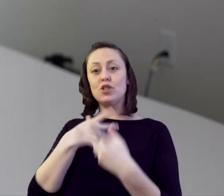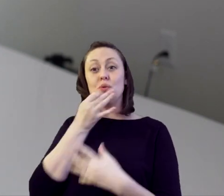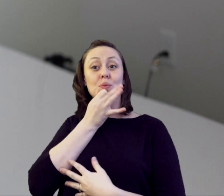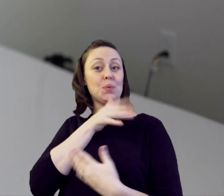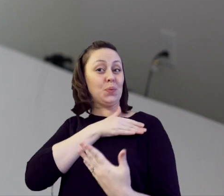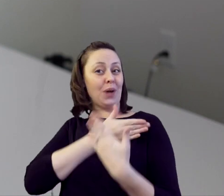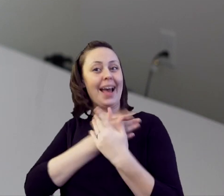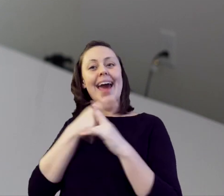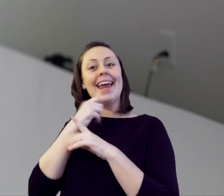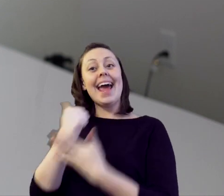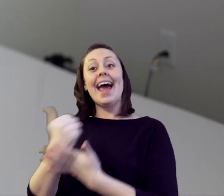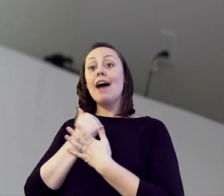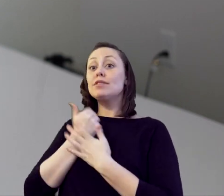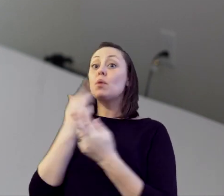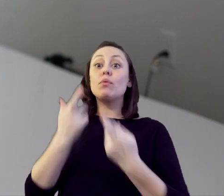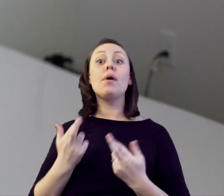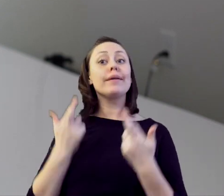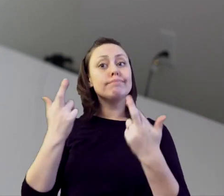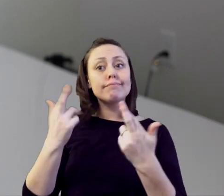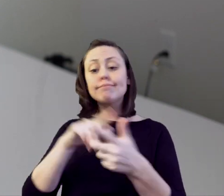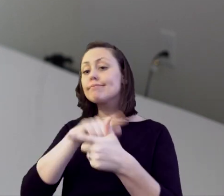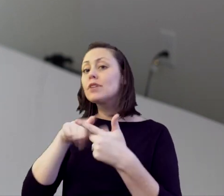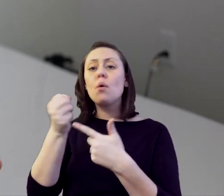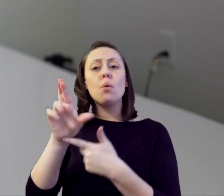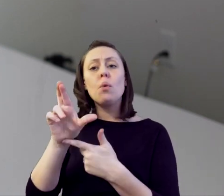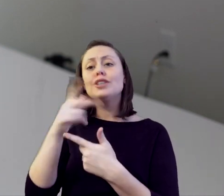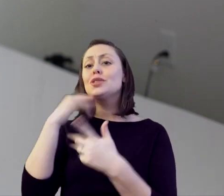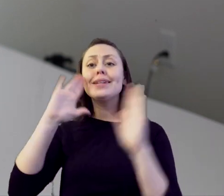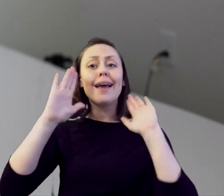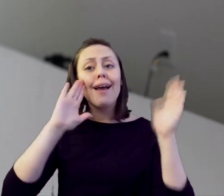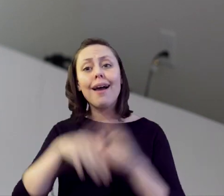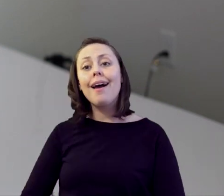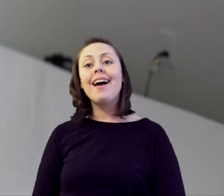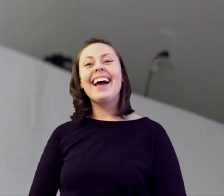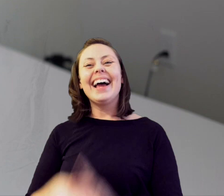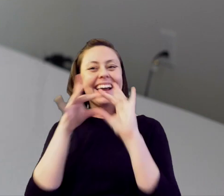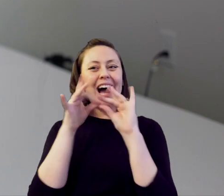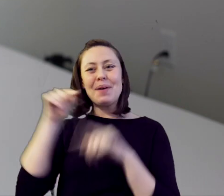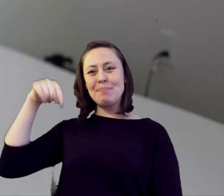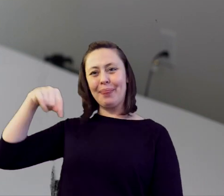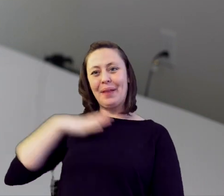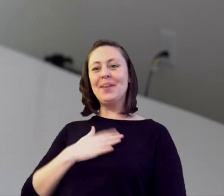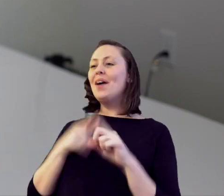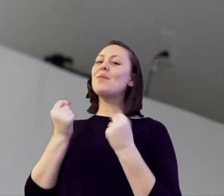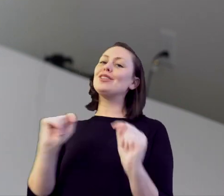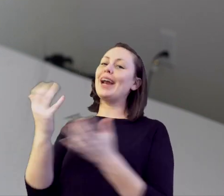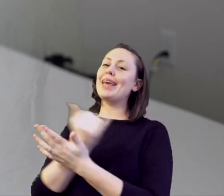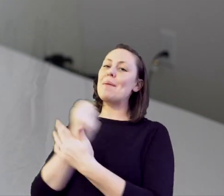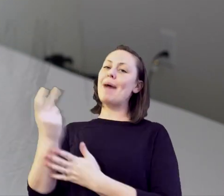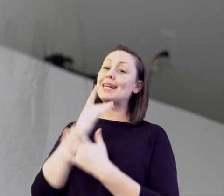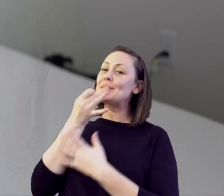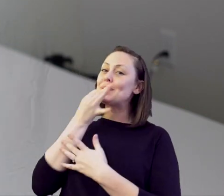does help. If you'd like any recommendations, or you just want to say hi, put a comment below and we'll try to get back to you as soon